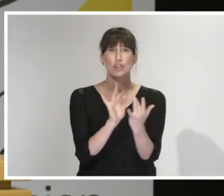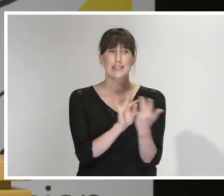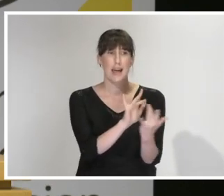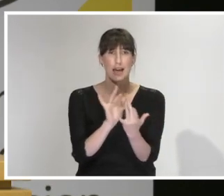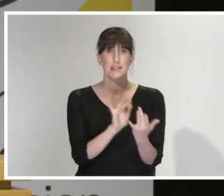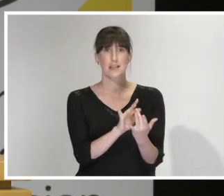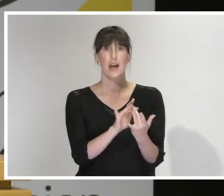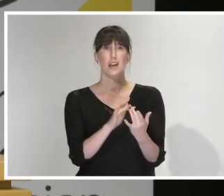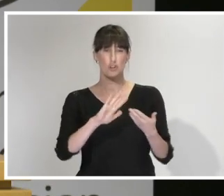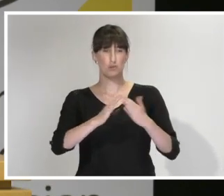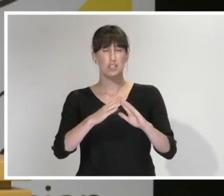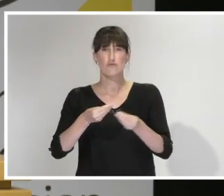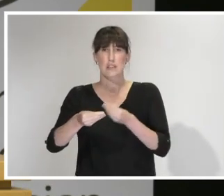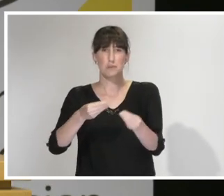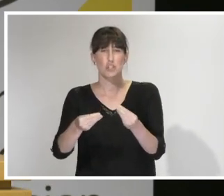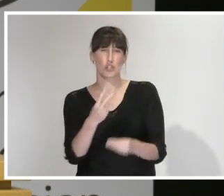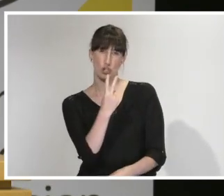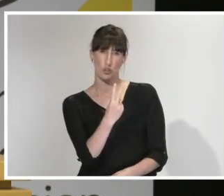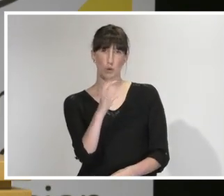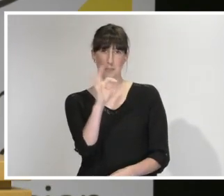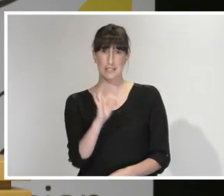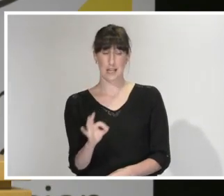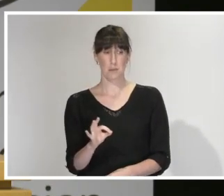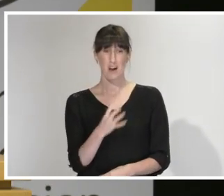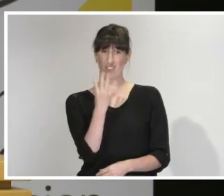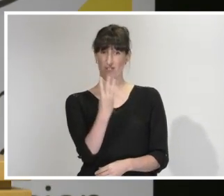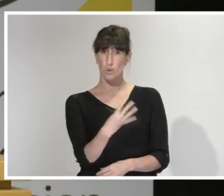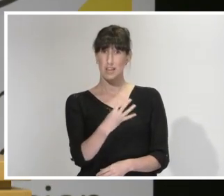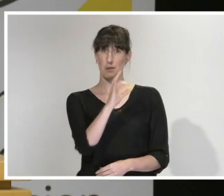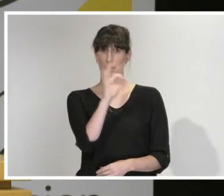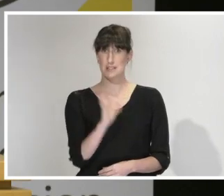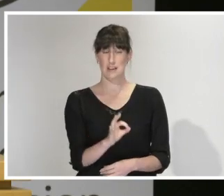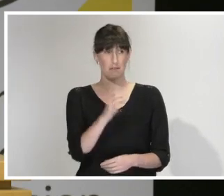at 2%. We are still investigating 14% of the cases.